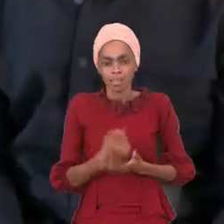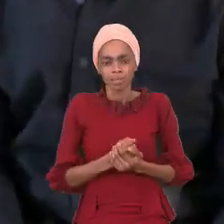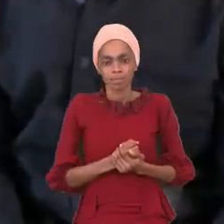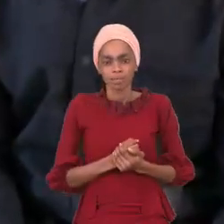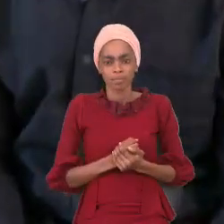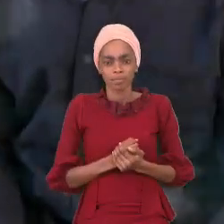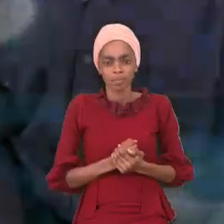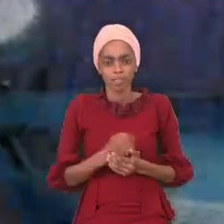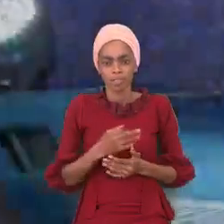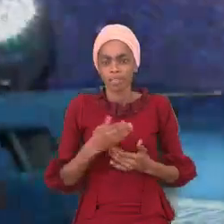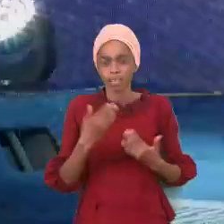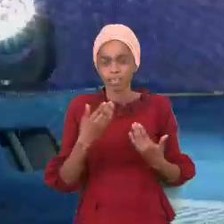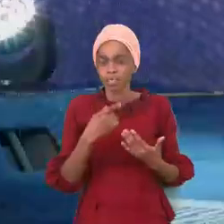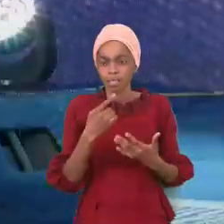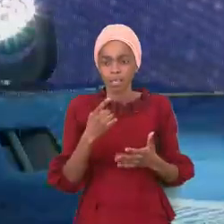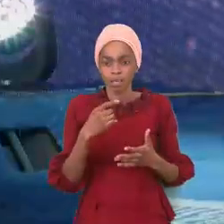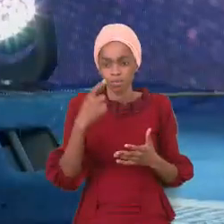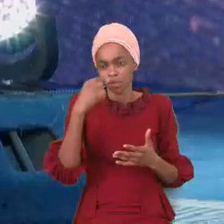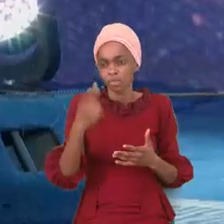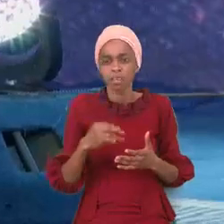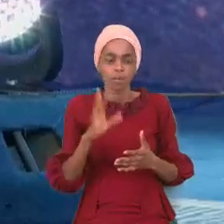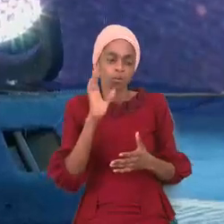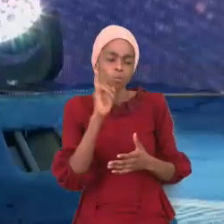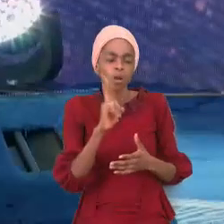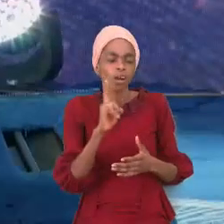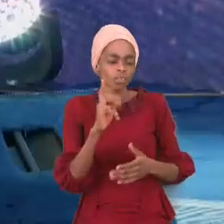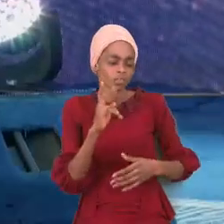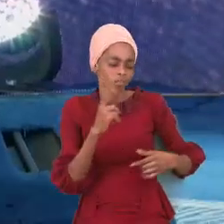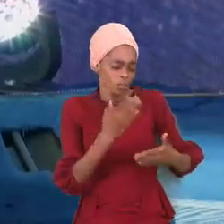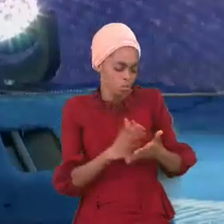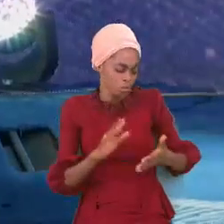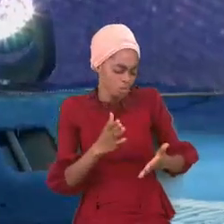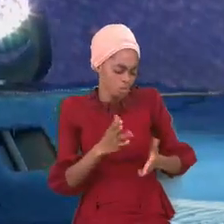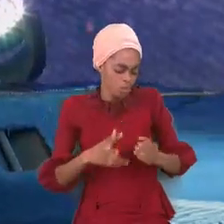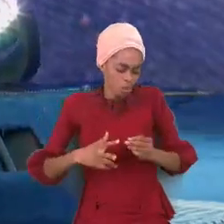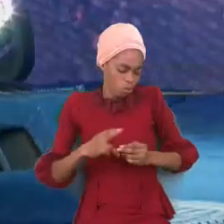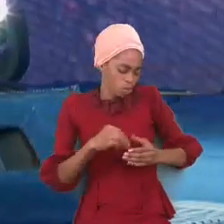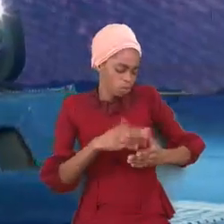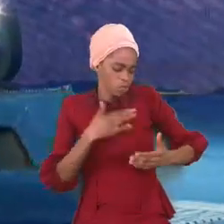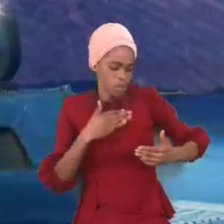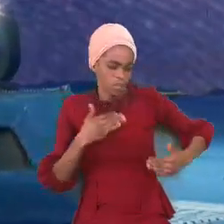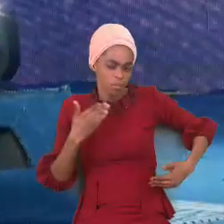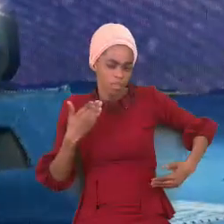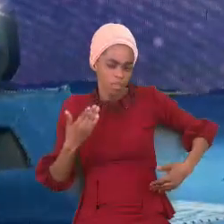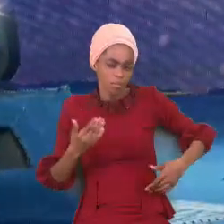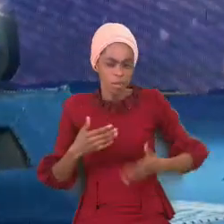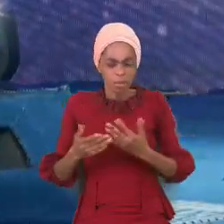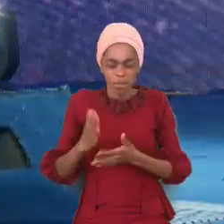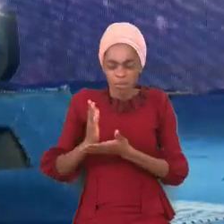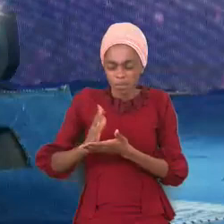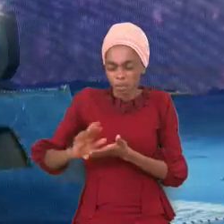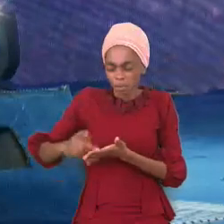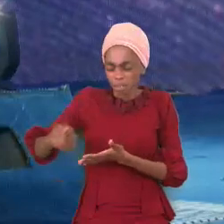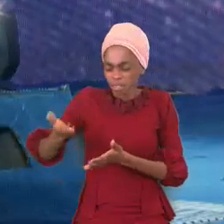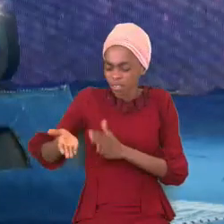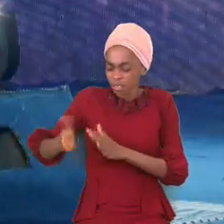is caught. It is said, it's because one nerve in the body there is dead. They said, it's because